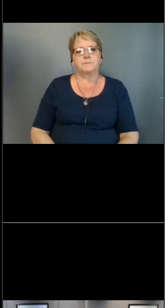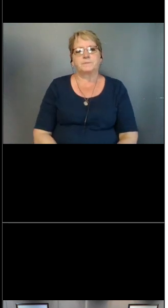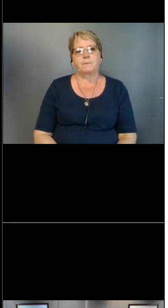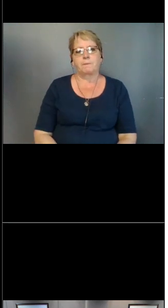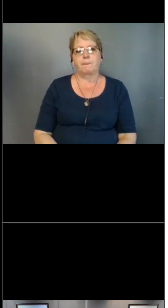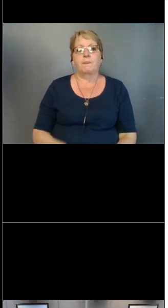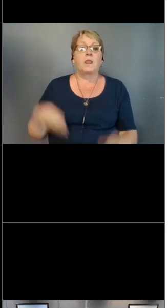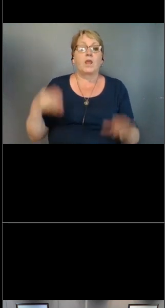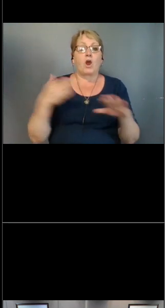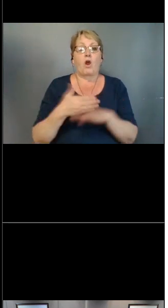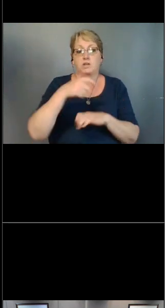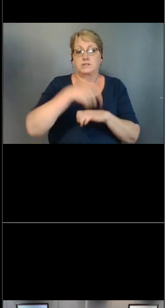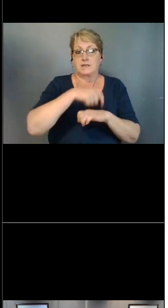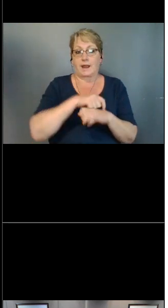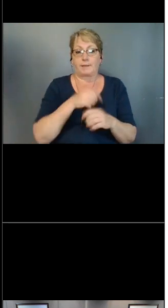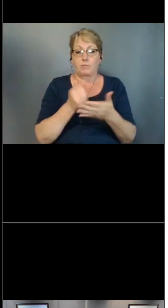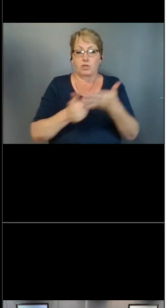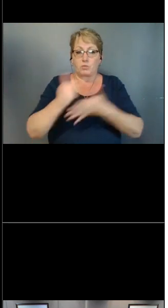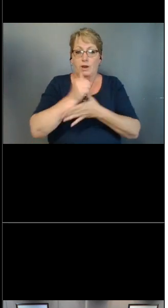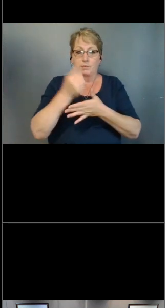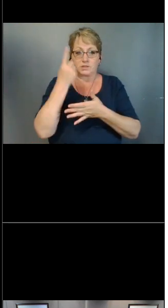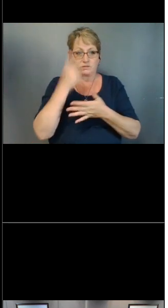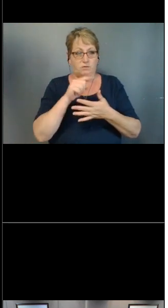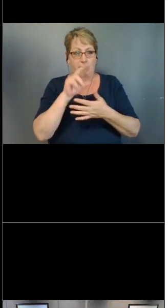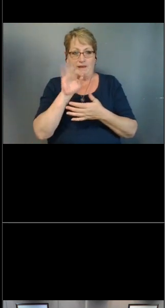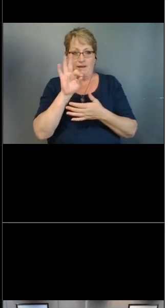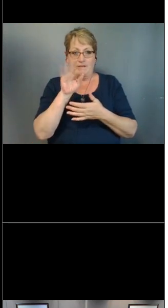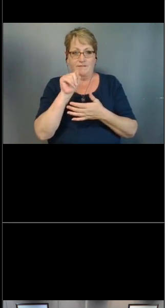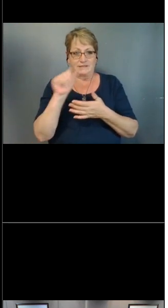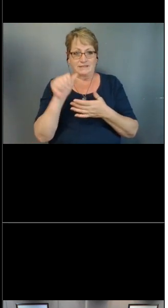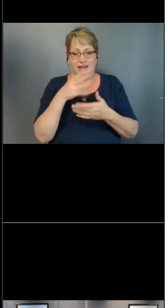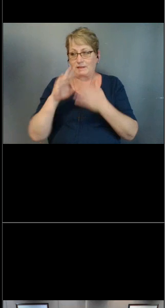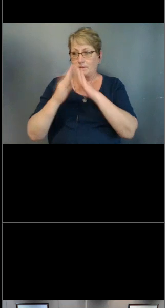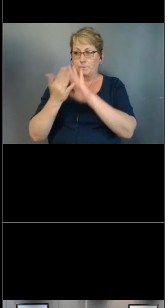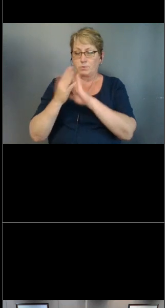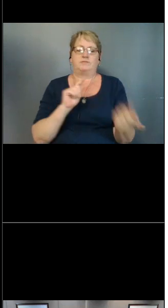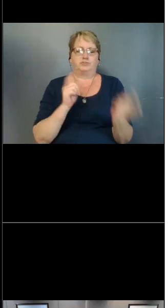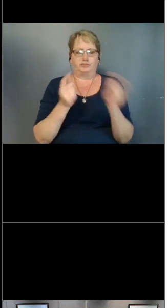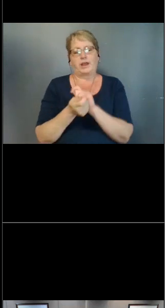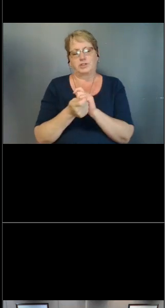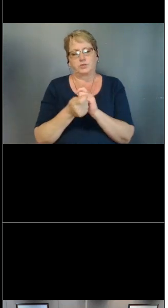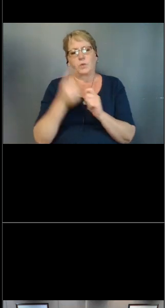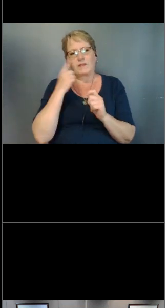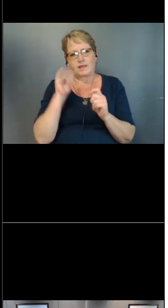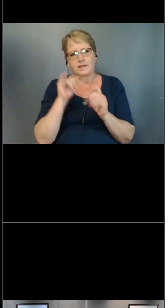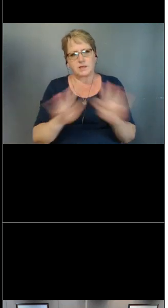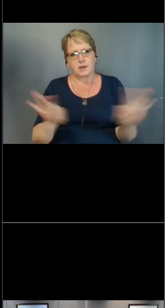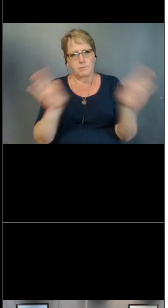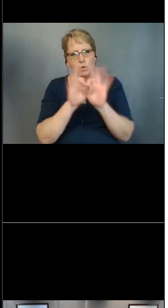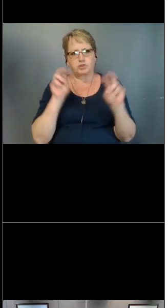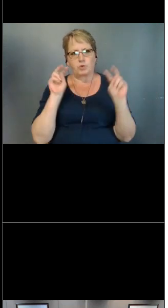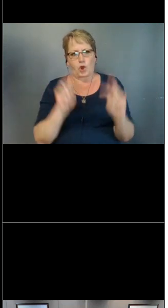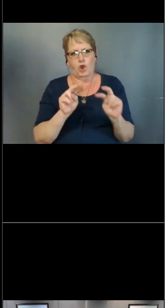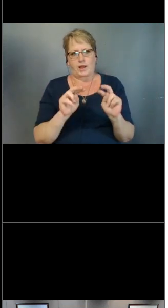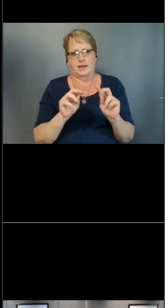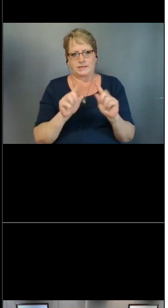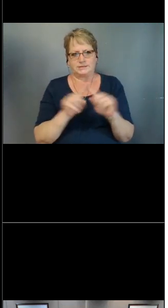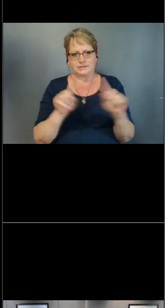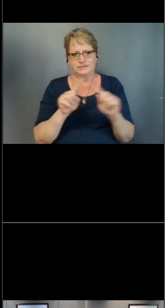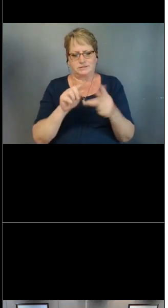Over time, the priorities of the authority and the community at large have changed. We think that it is pertinent to look at three additional fare structure